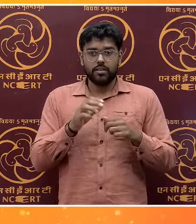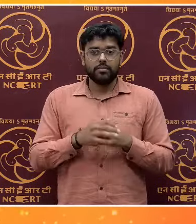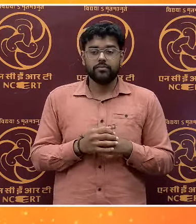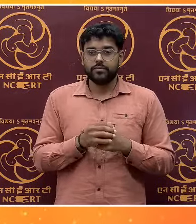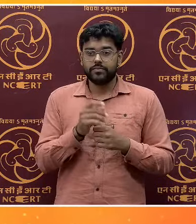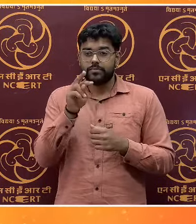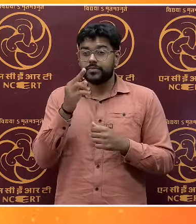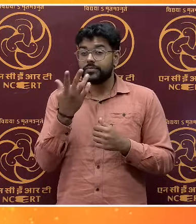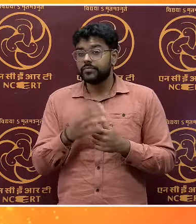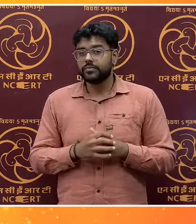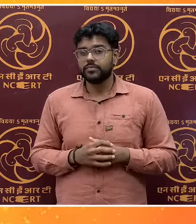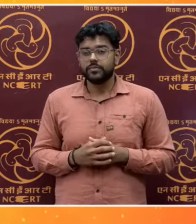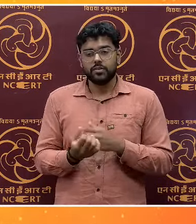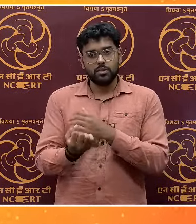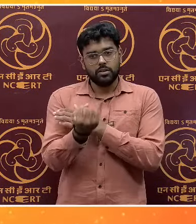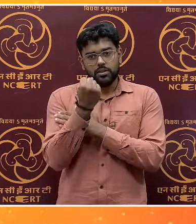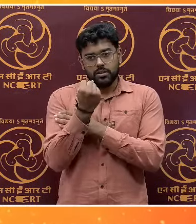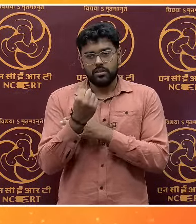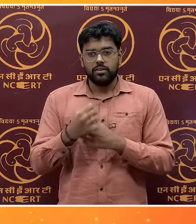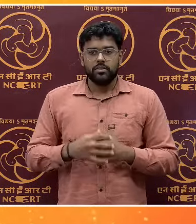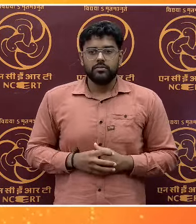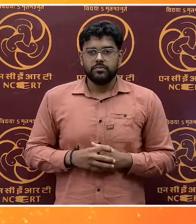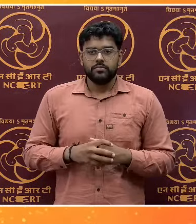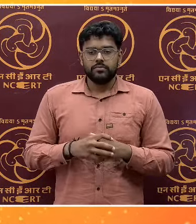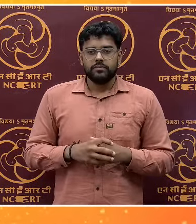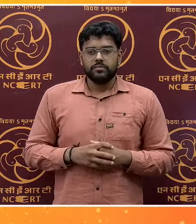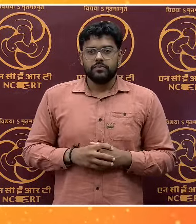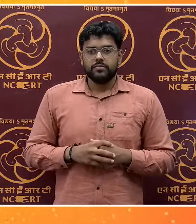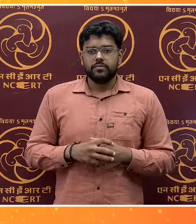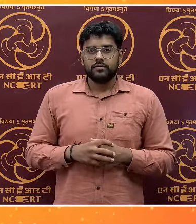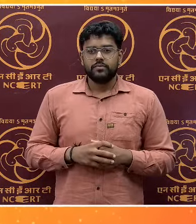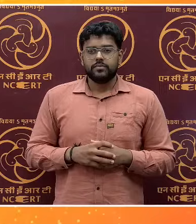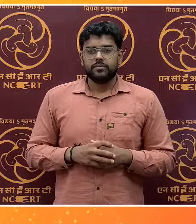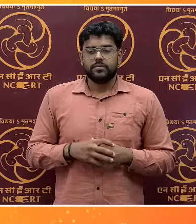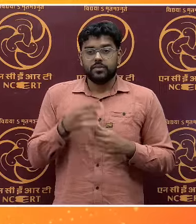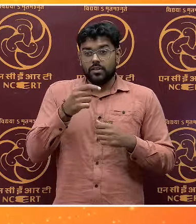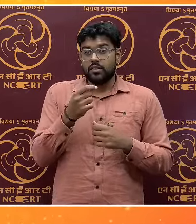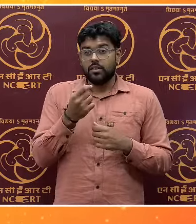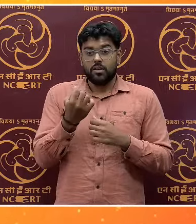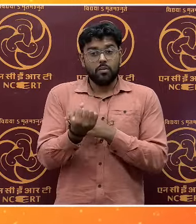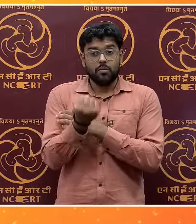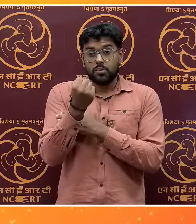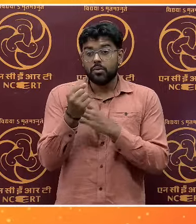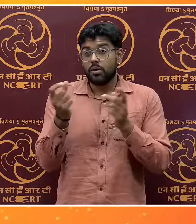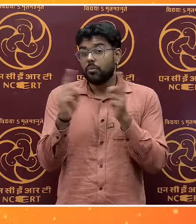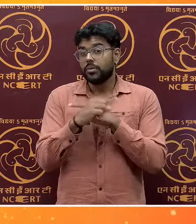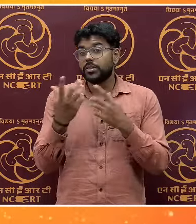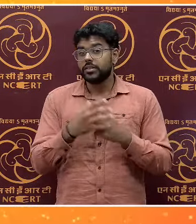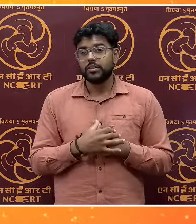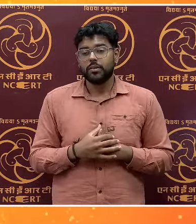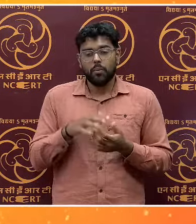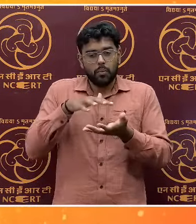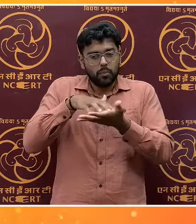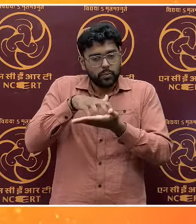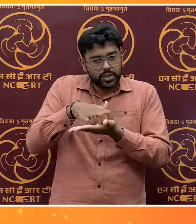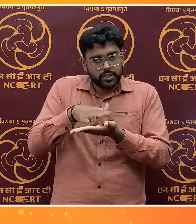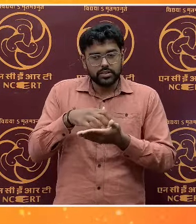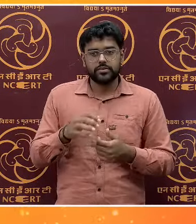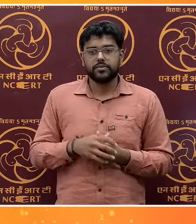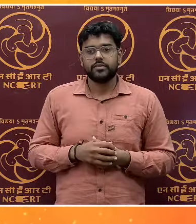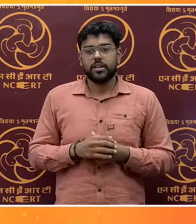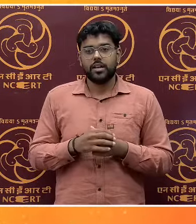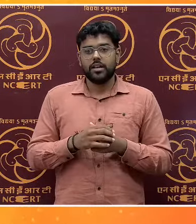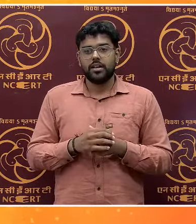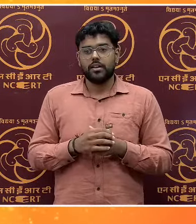means very Strong. strong. Hmm. So what is the opposite of firm? Weak. And yeah, Maybe. and